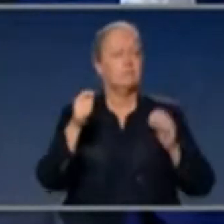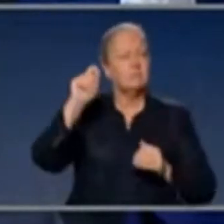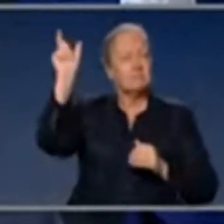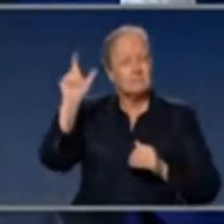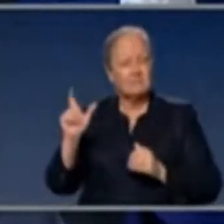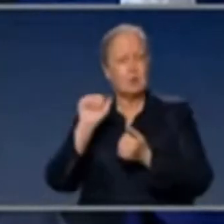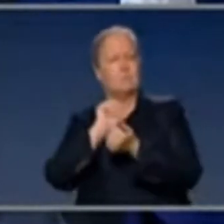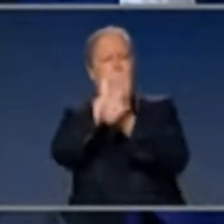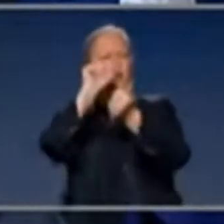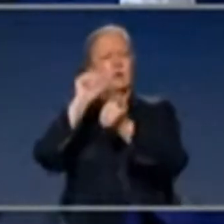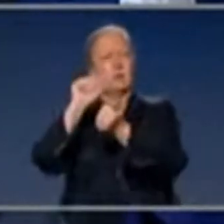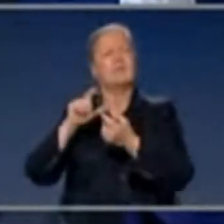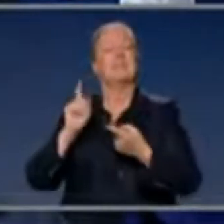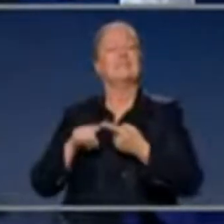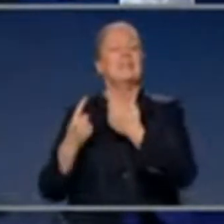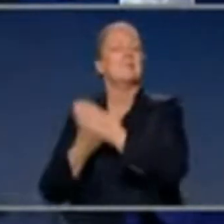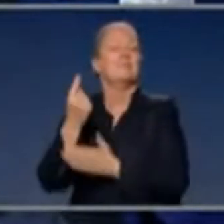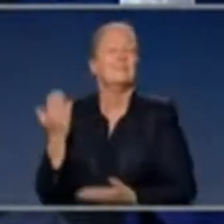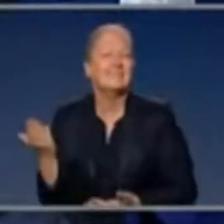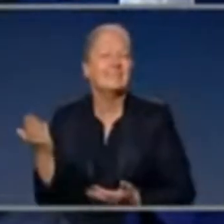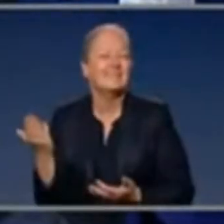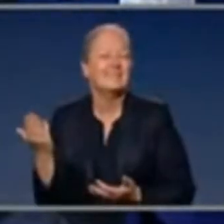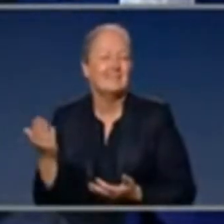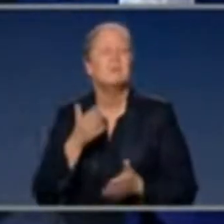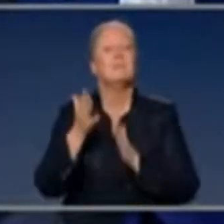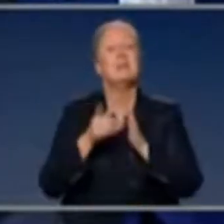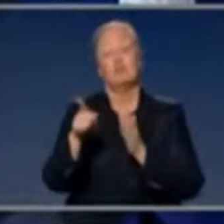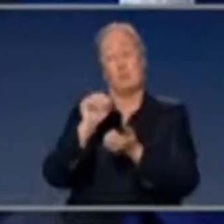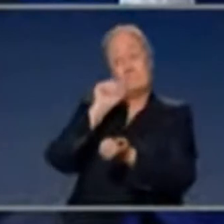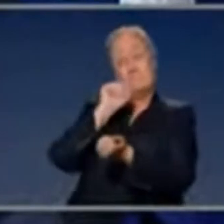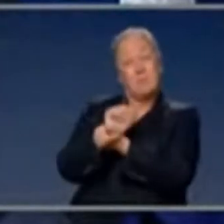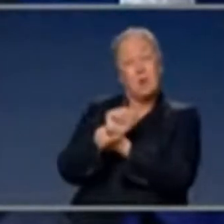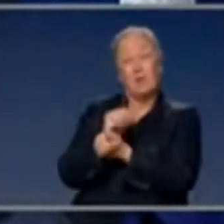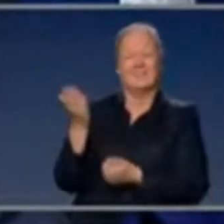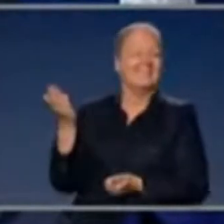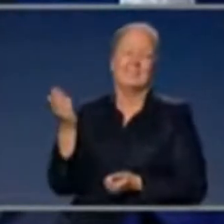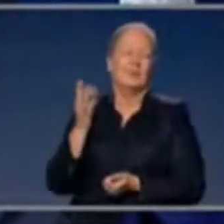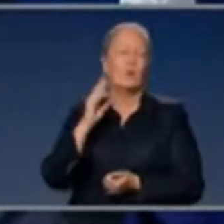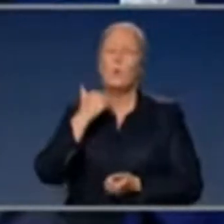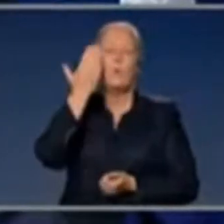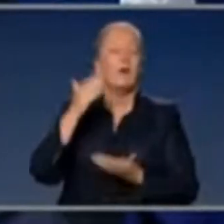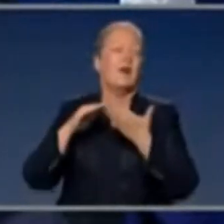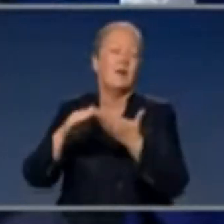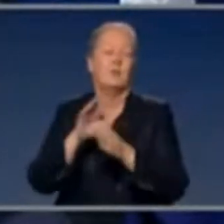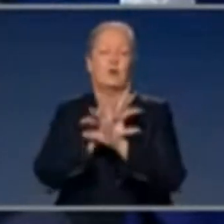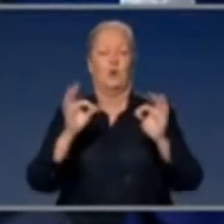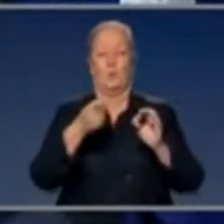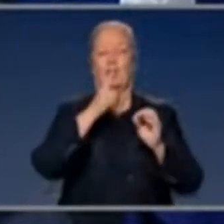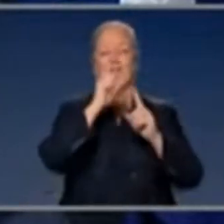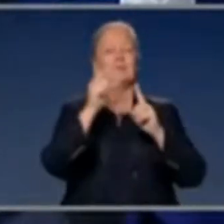virus. Outbreaks can occur in states that have borders. Quarantine arrangements won't always be